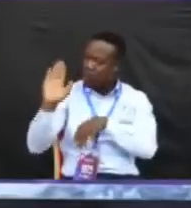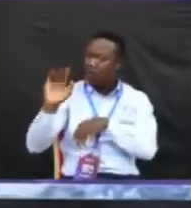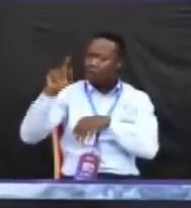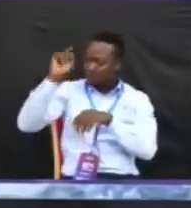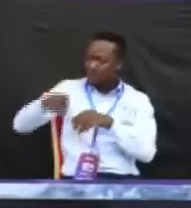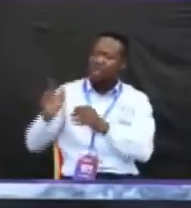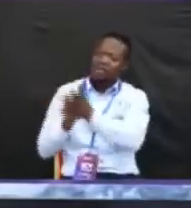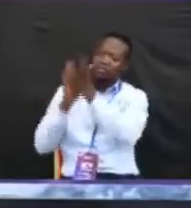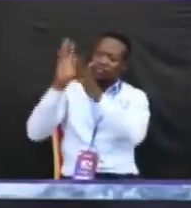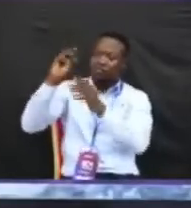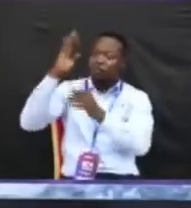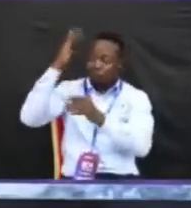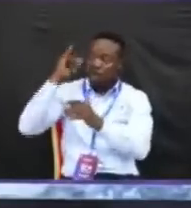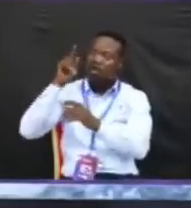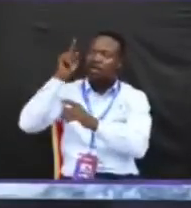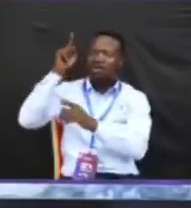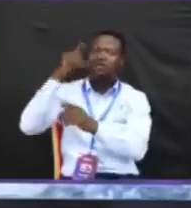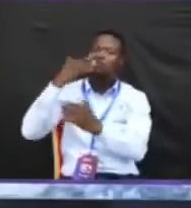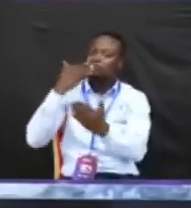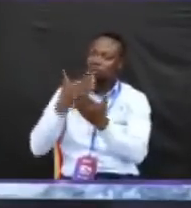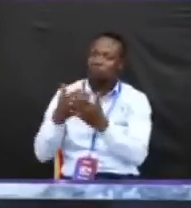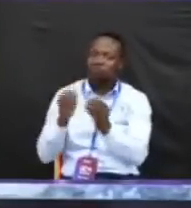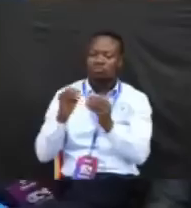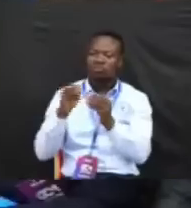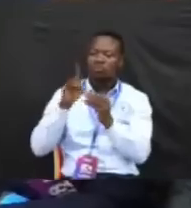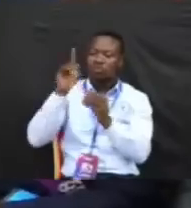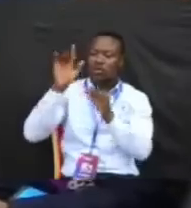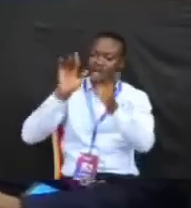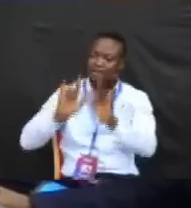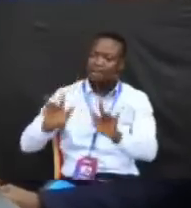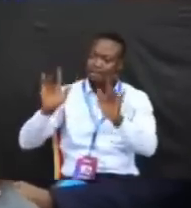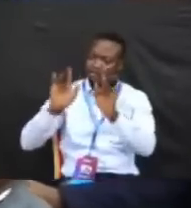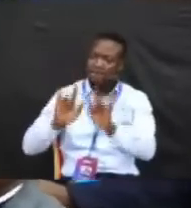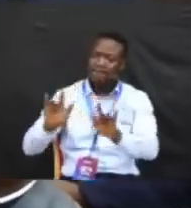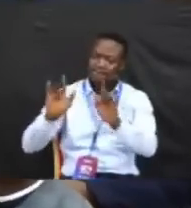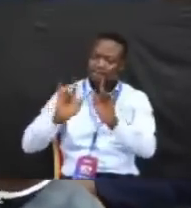good and his mercies